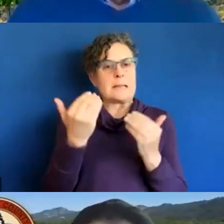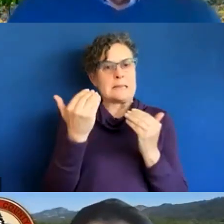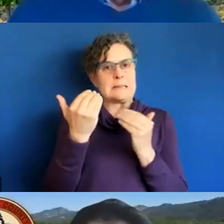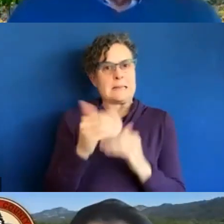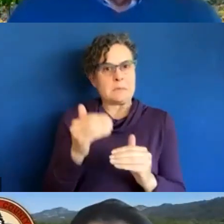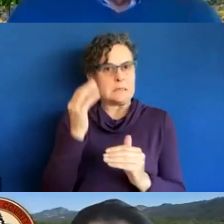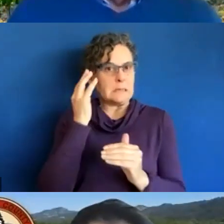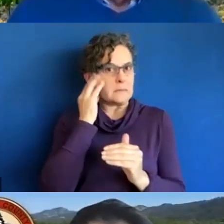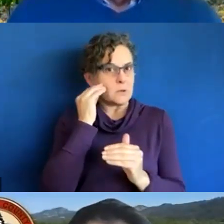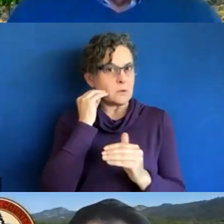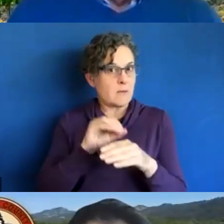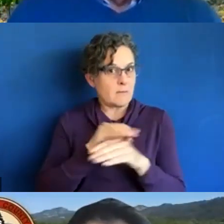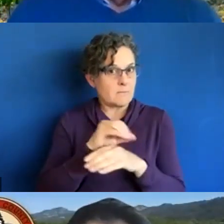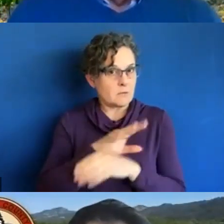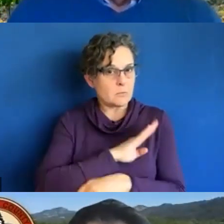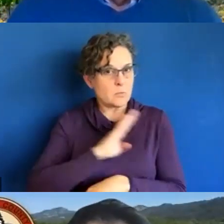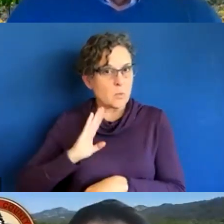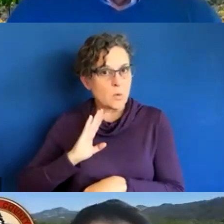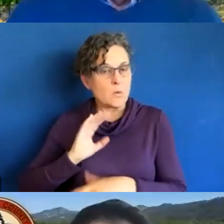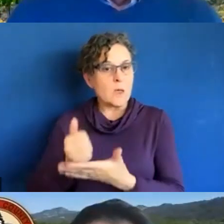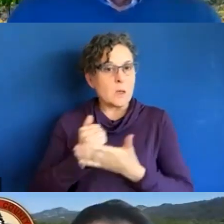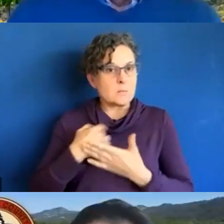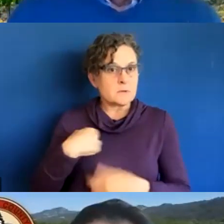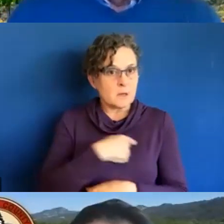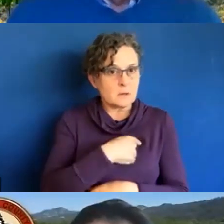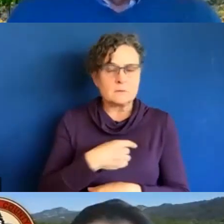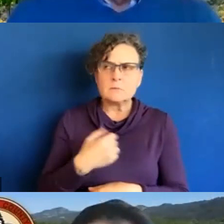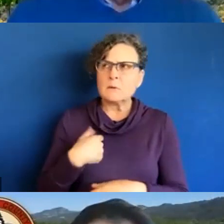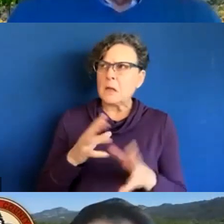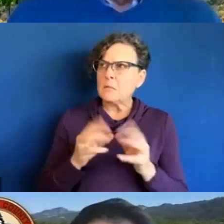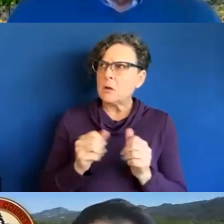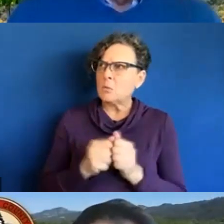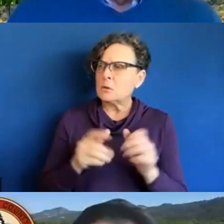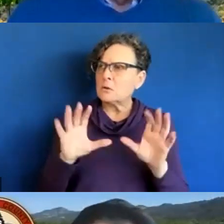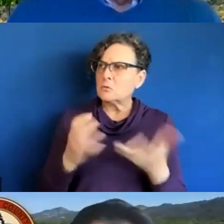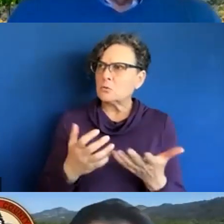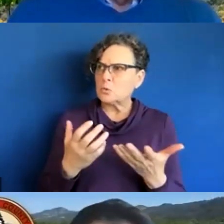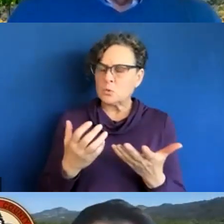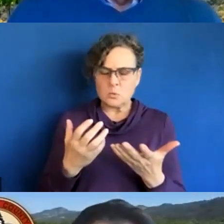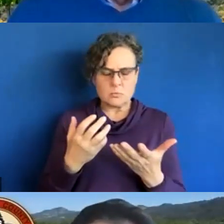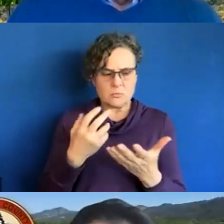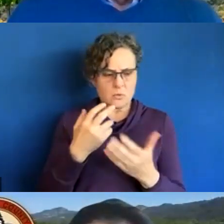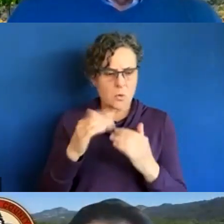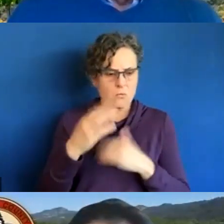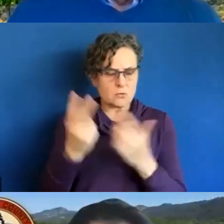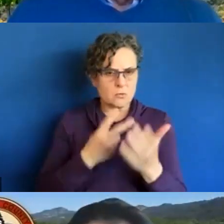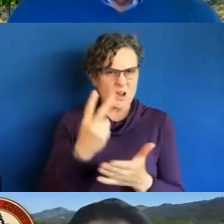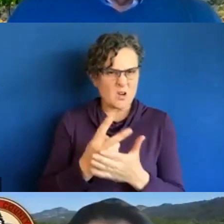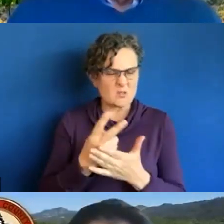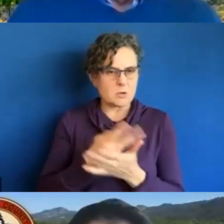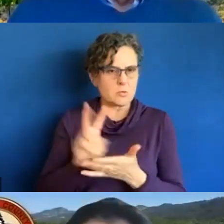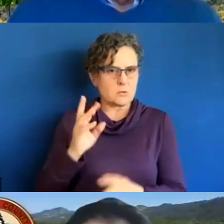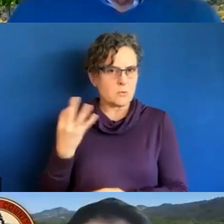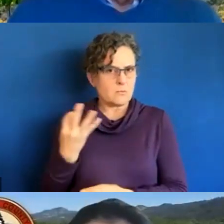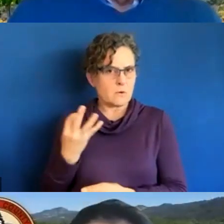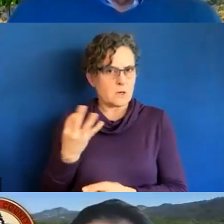care that our team helps staff. I met with them for upwards of 2 hours a couple of Fridays ago, talking about encampments